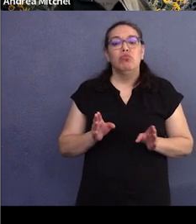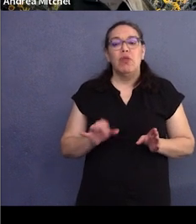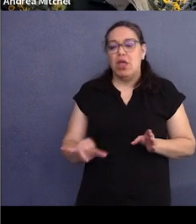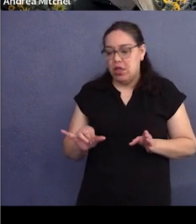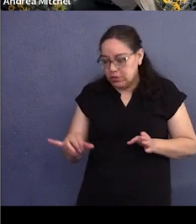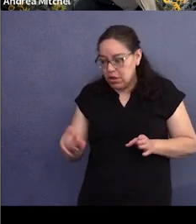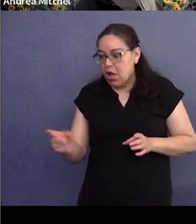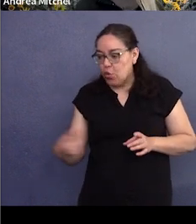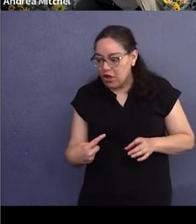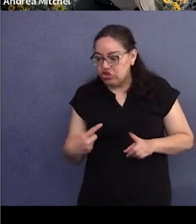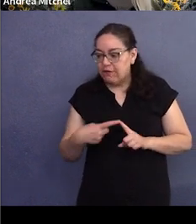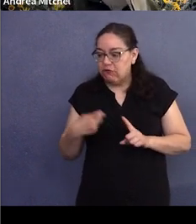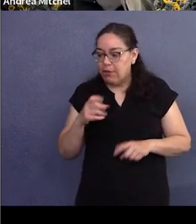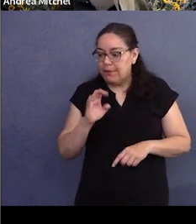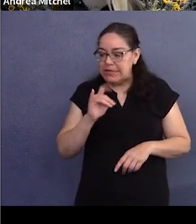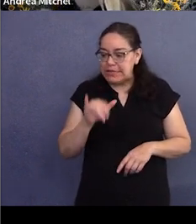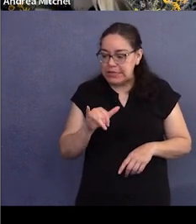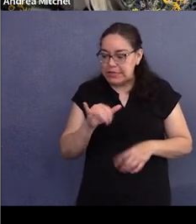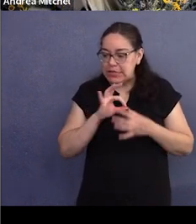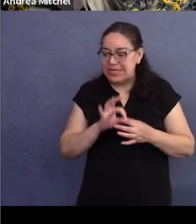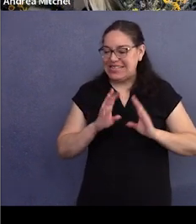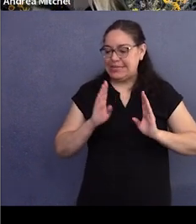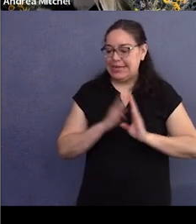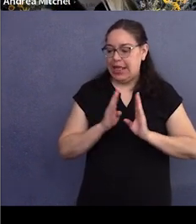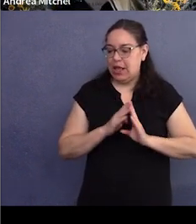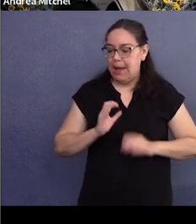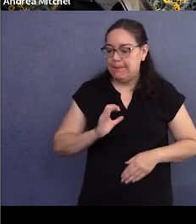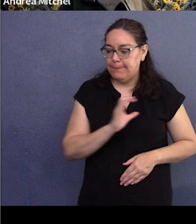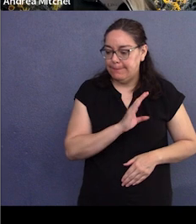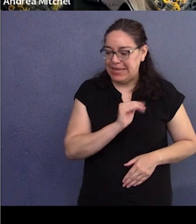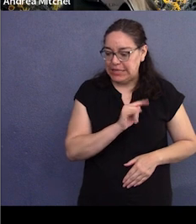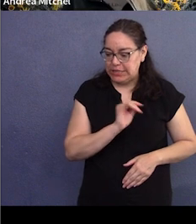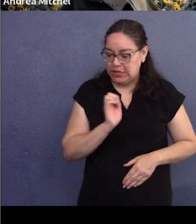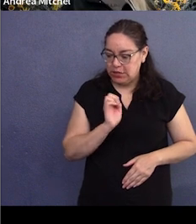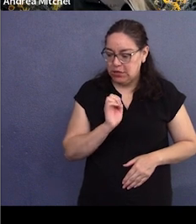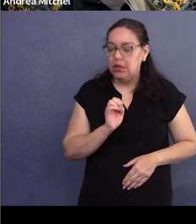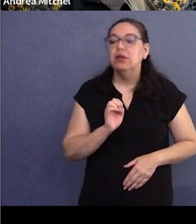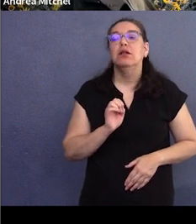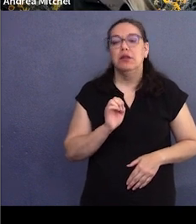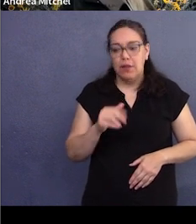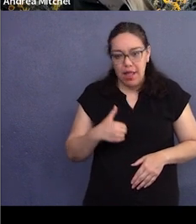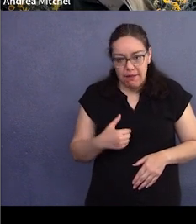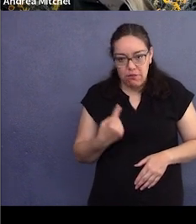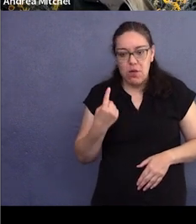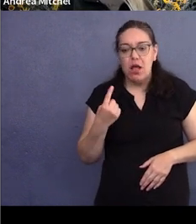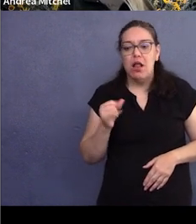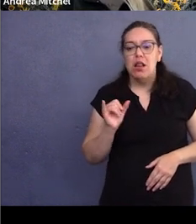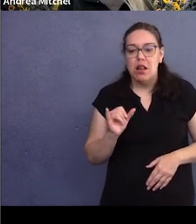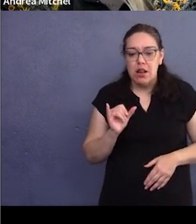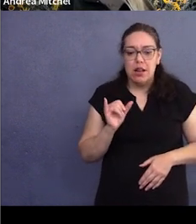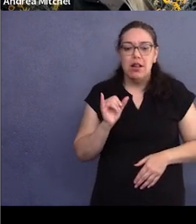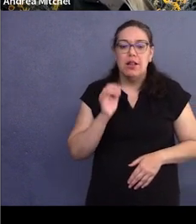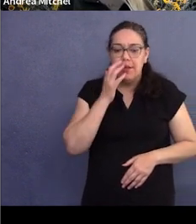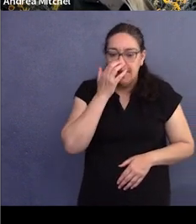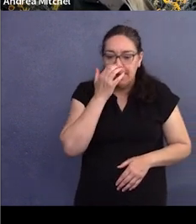Okay, so we have a question from Cindy on a city committee. We have one, let's see here. We